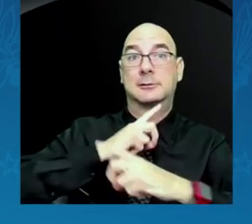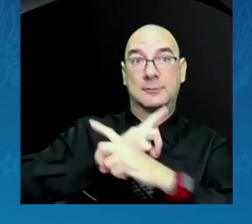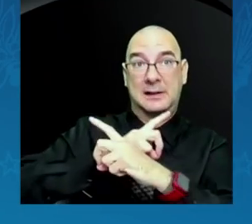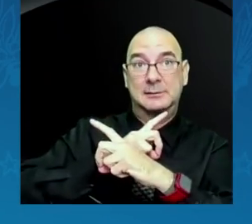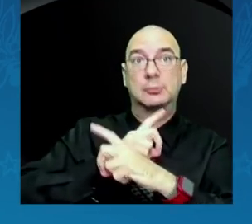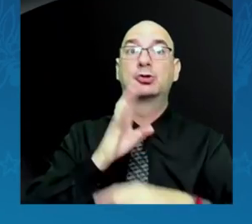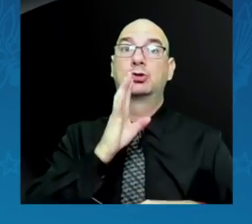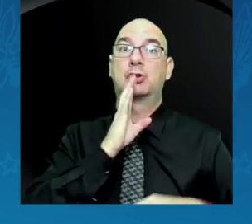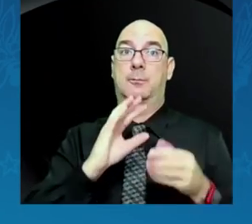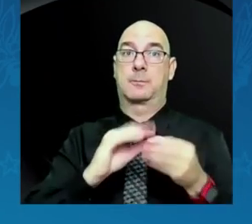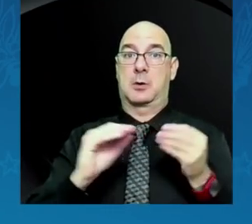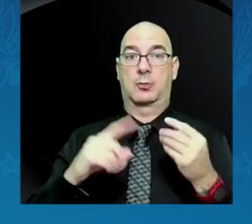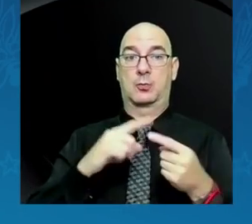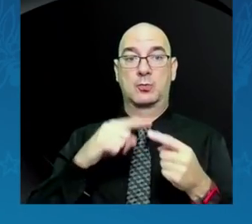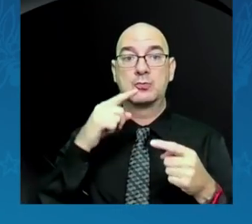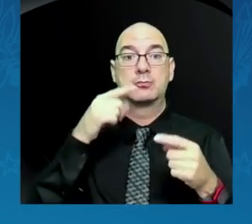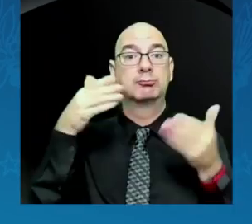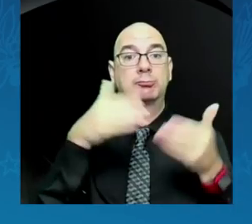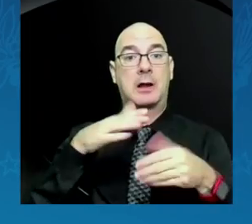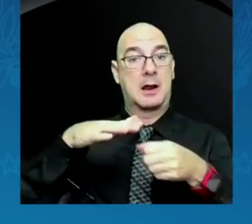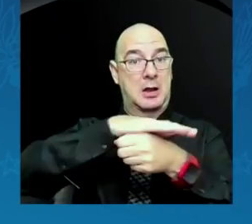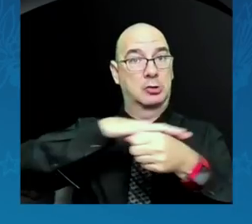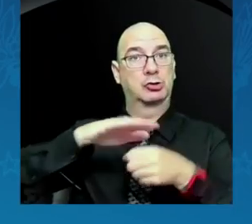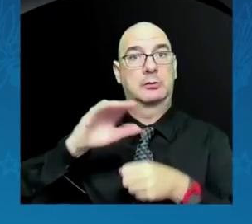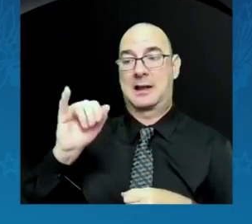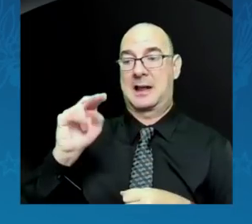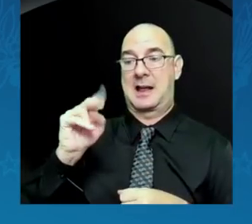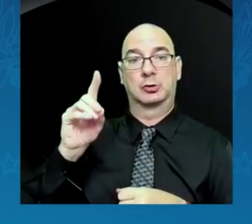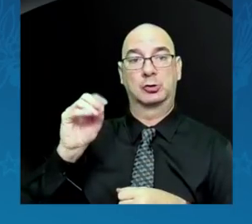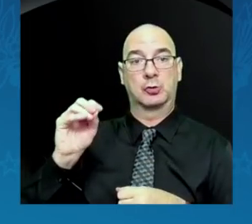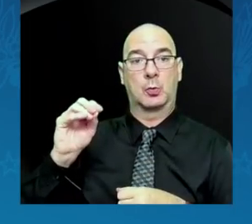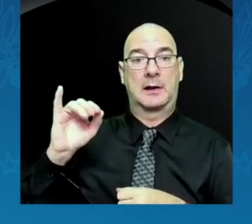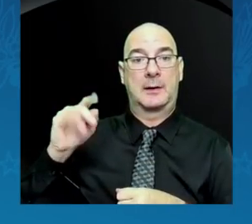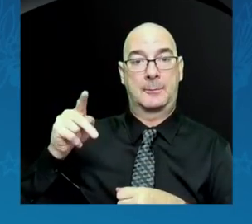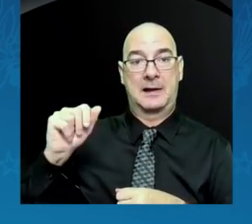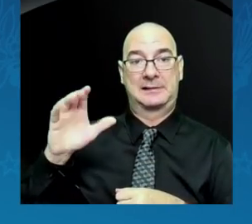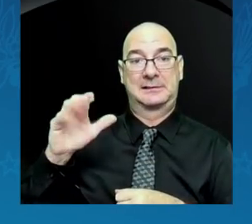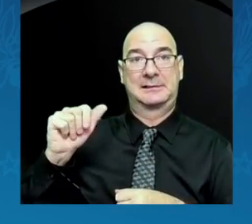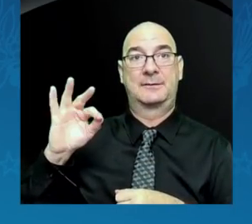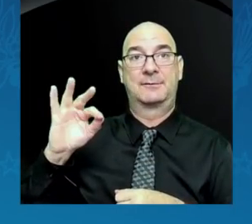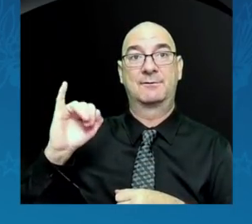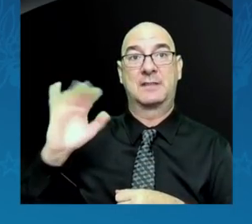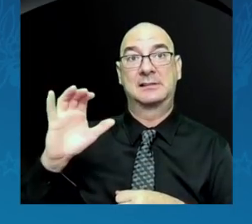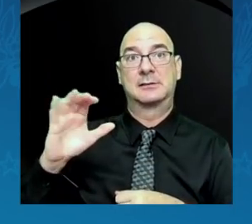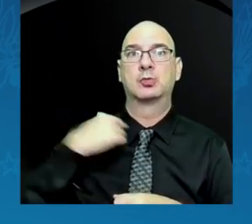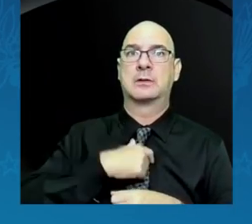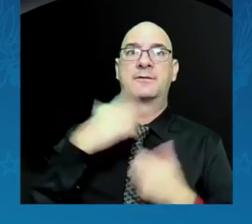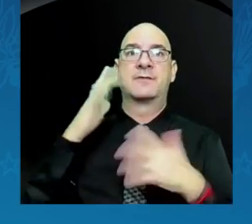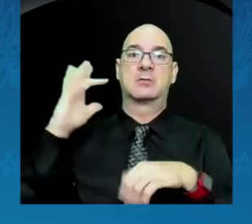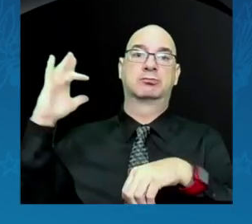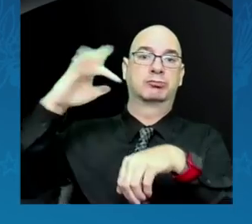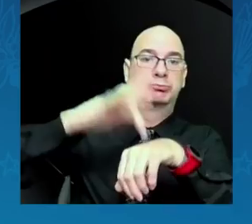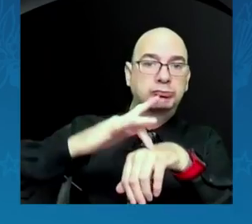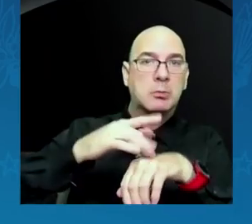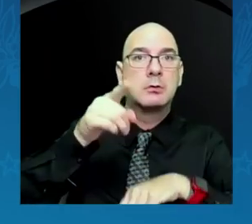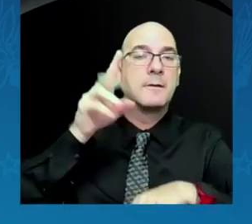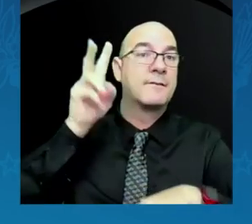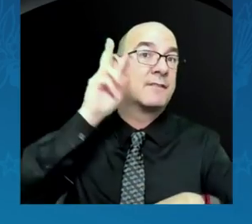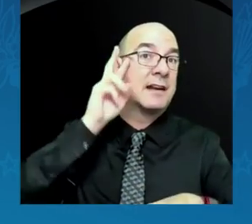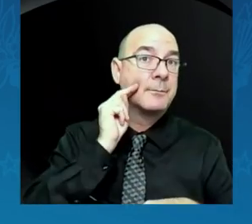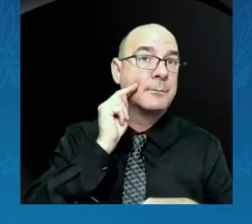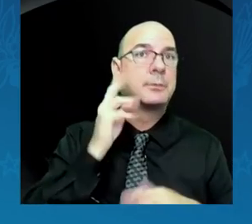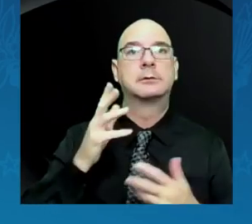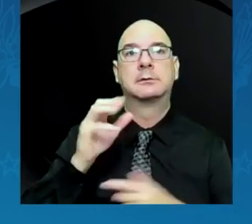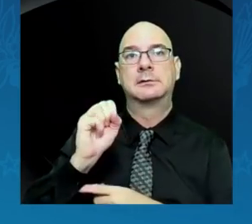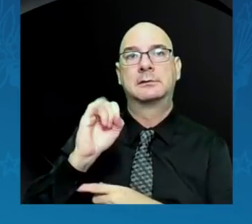my last trip, foreign trip, went to Vietnam and Singapore to reestablish the commitment and the